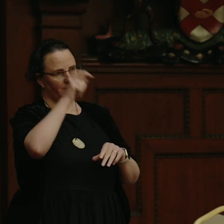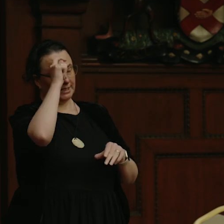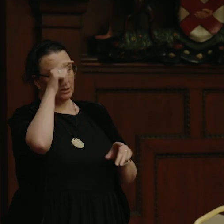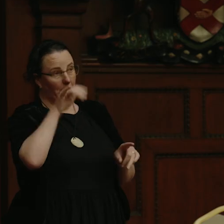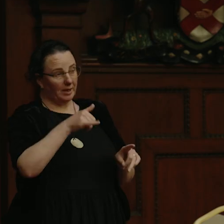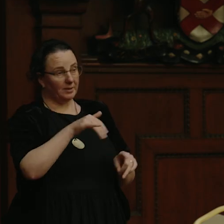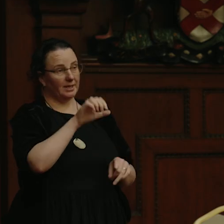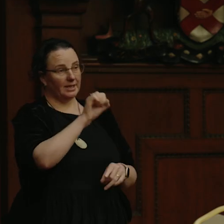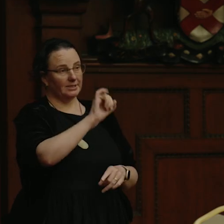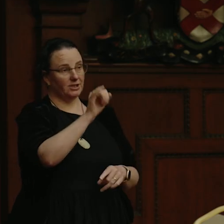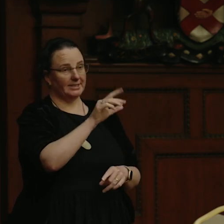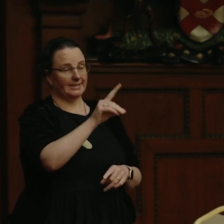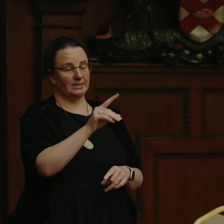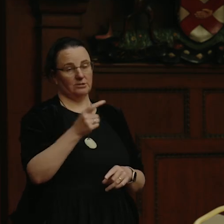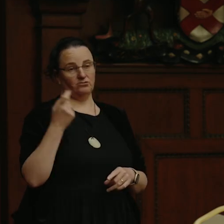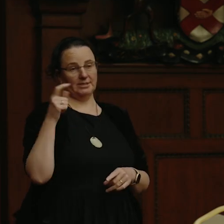Natasha very